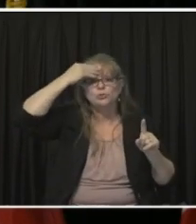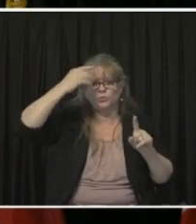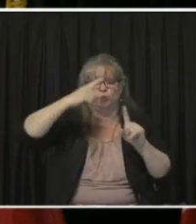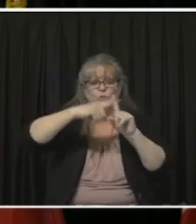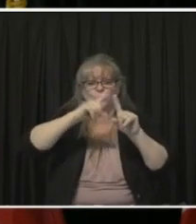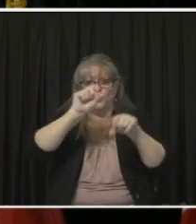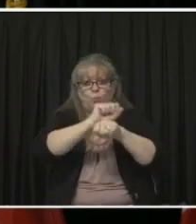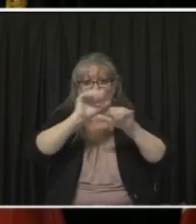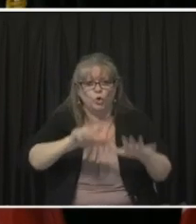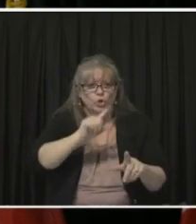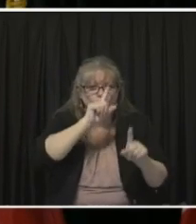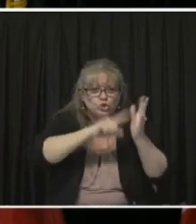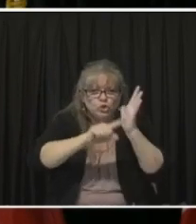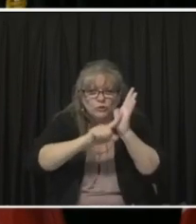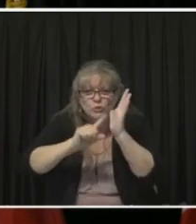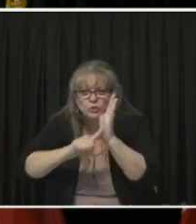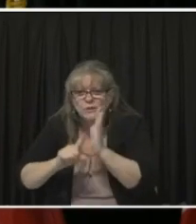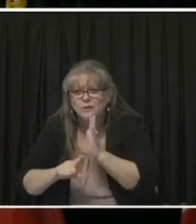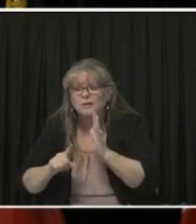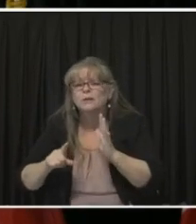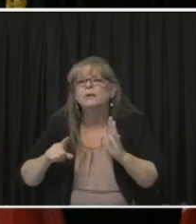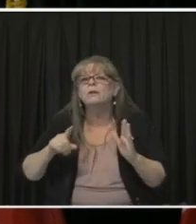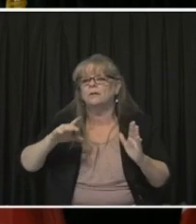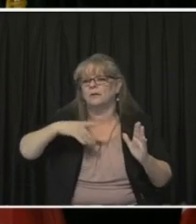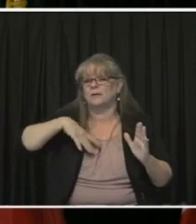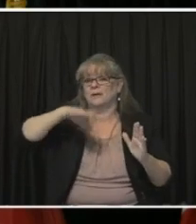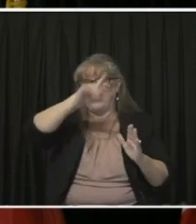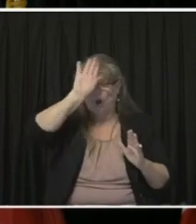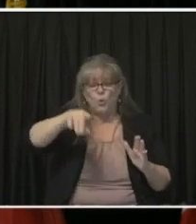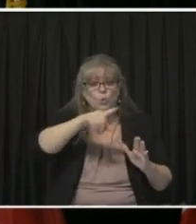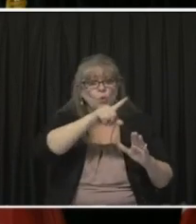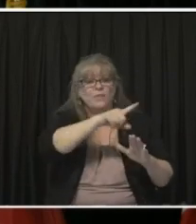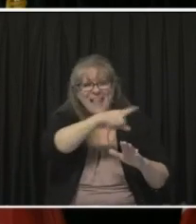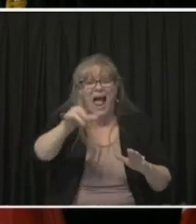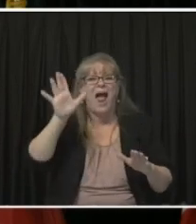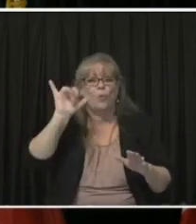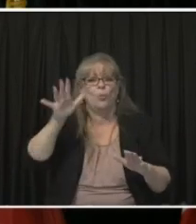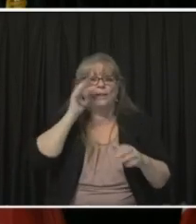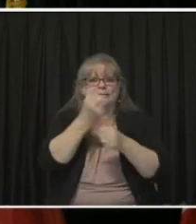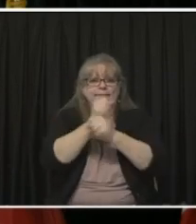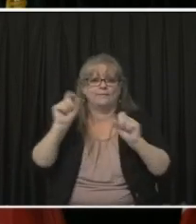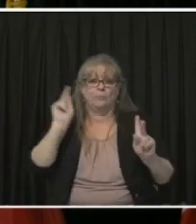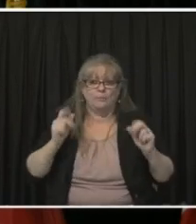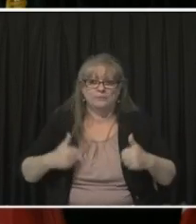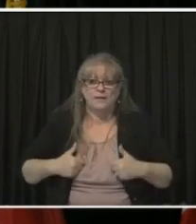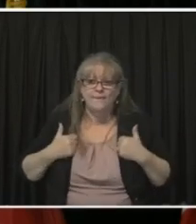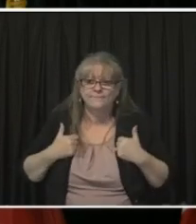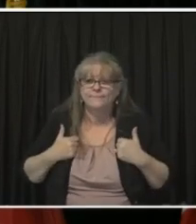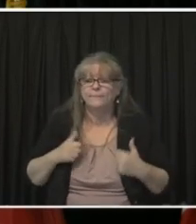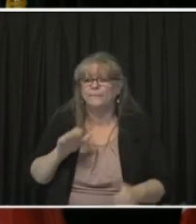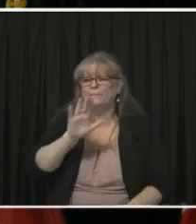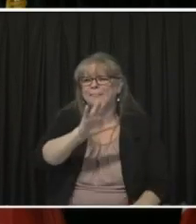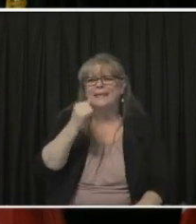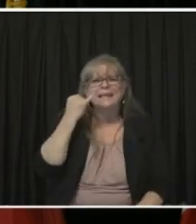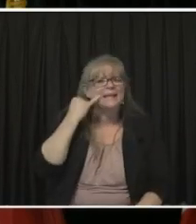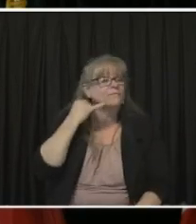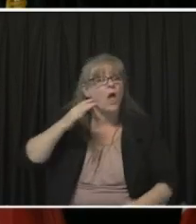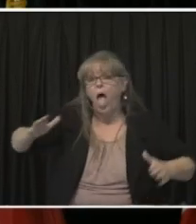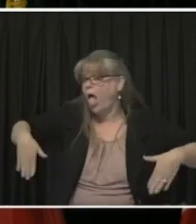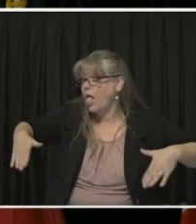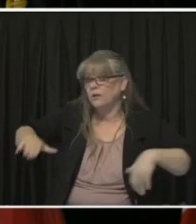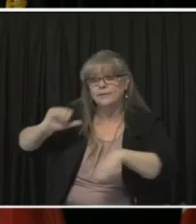in Colorado, and we would have far more than the over 900 deaths that we have today had those measures not been the very first ones that went